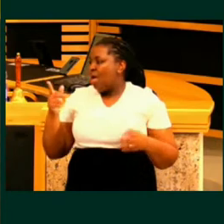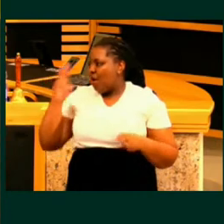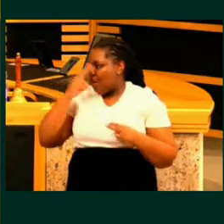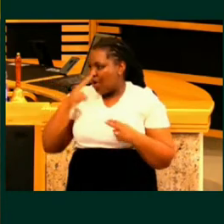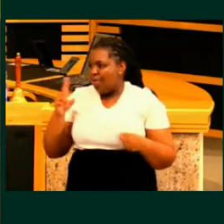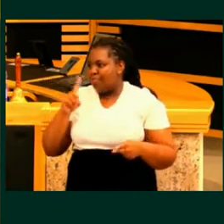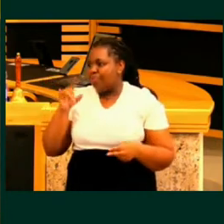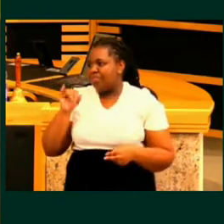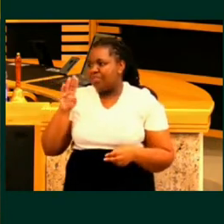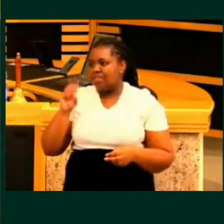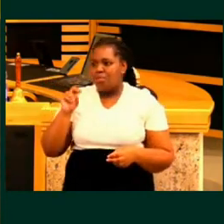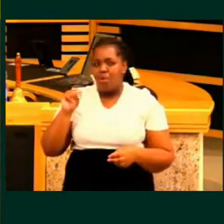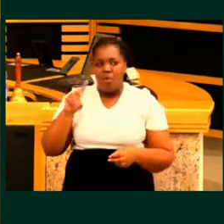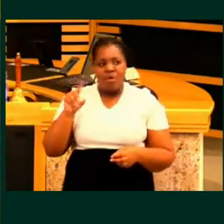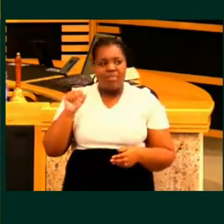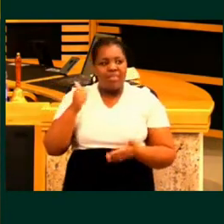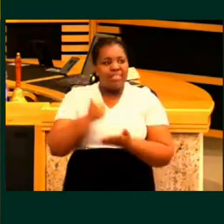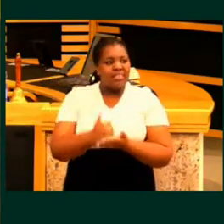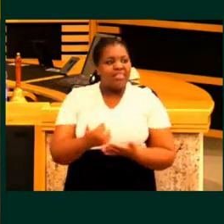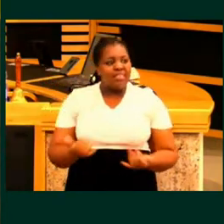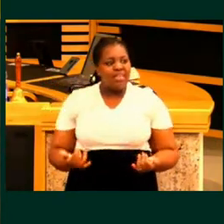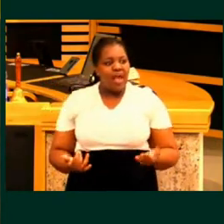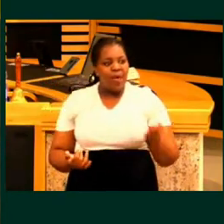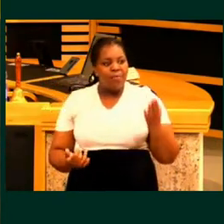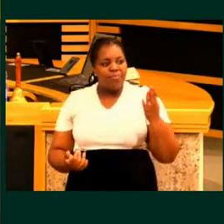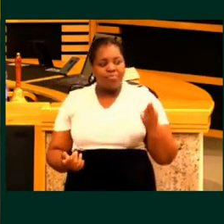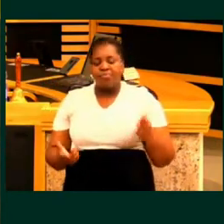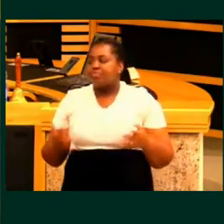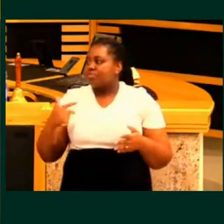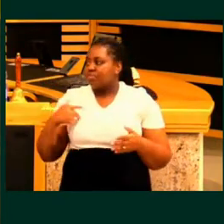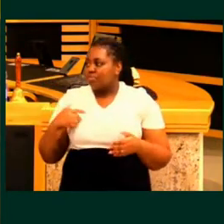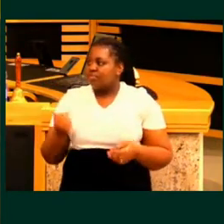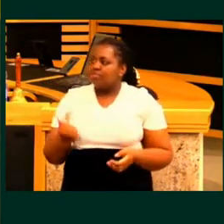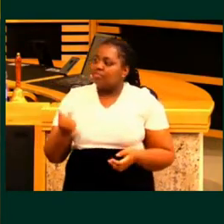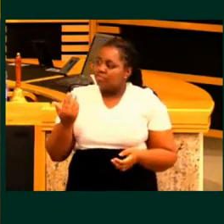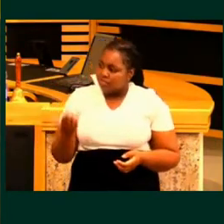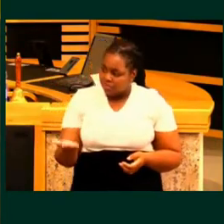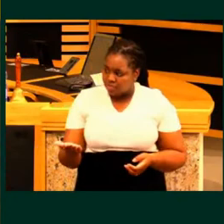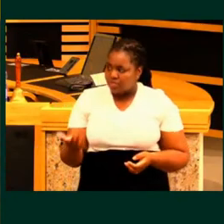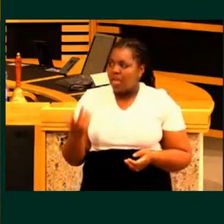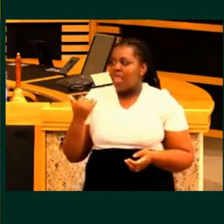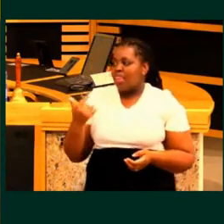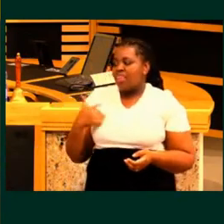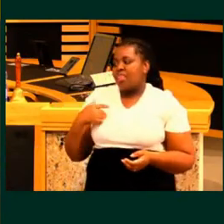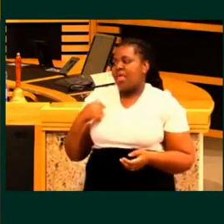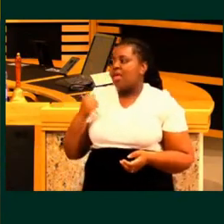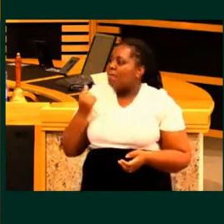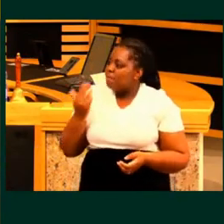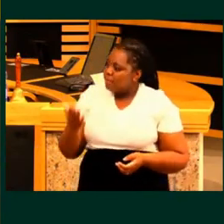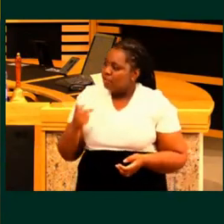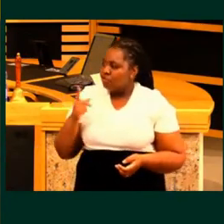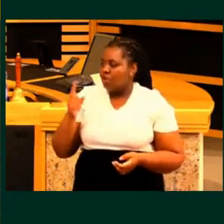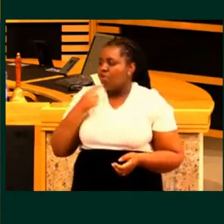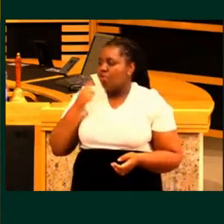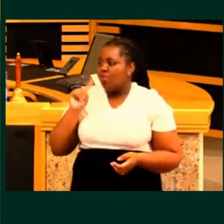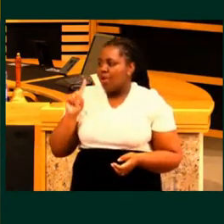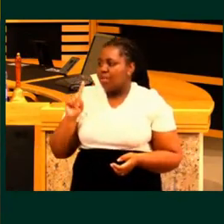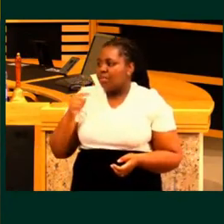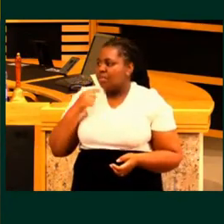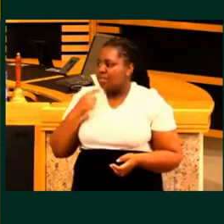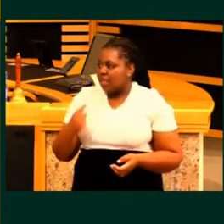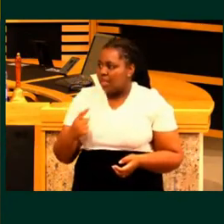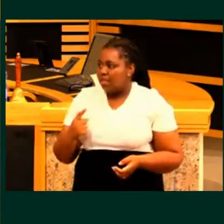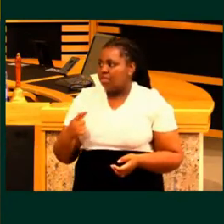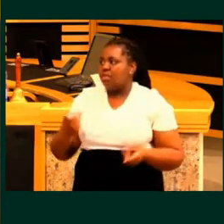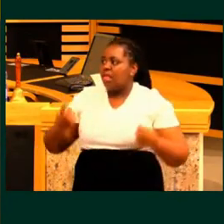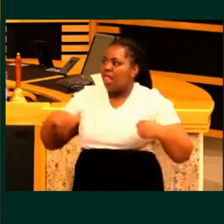zond is sitting now and I Ted this motion the motion essentially was to say